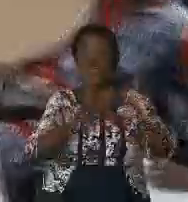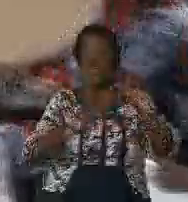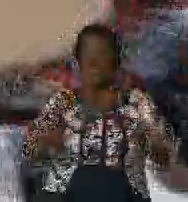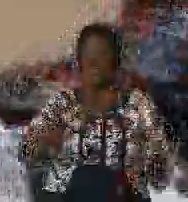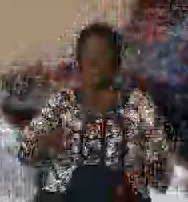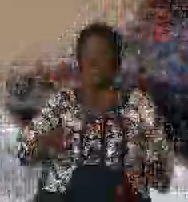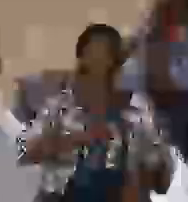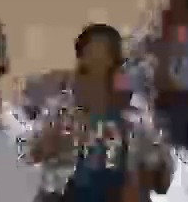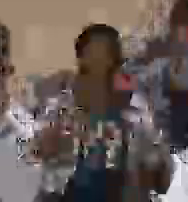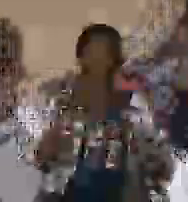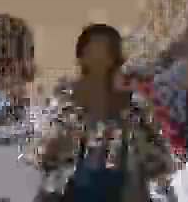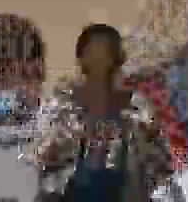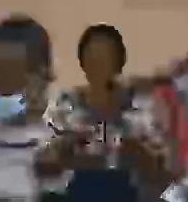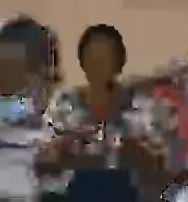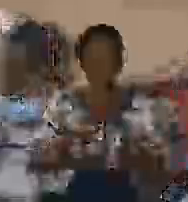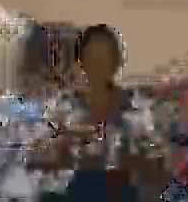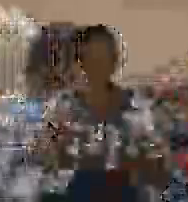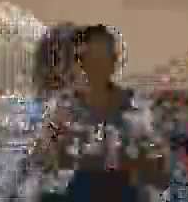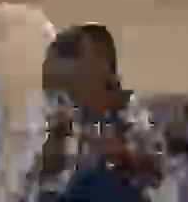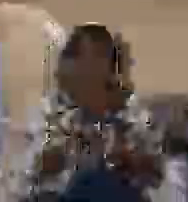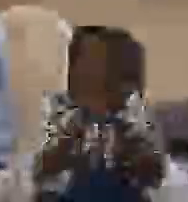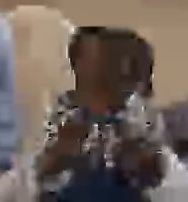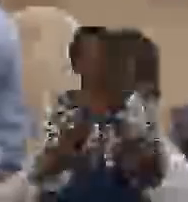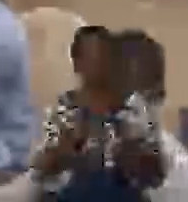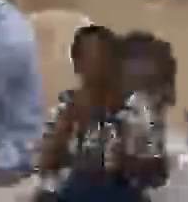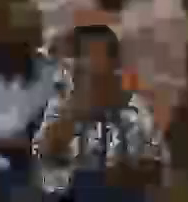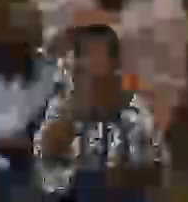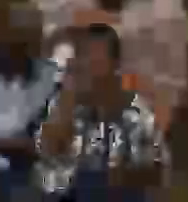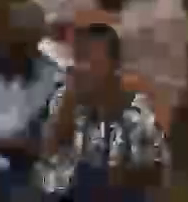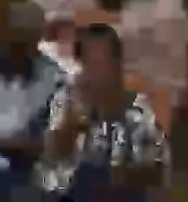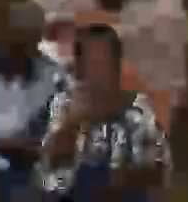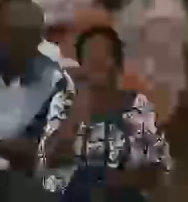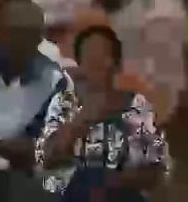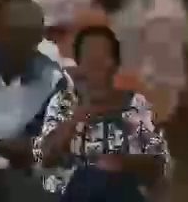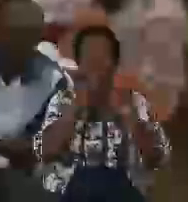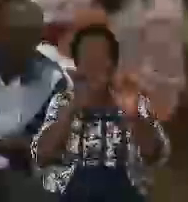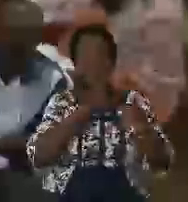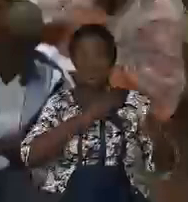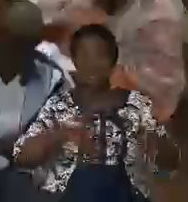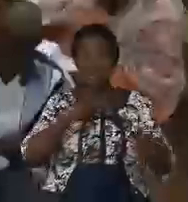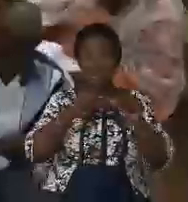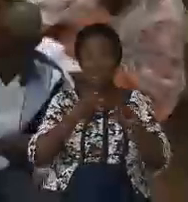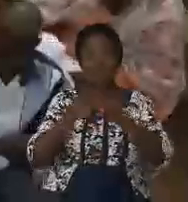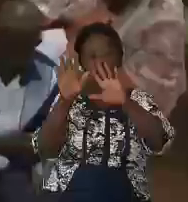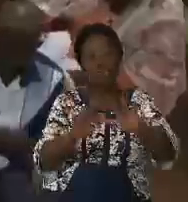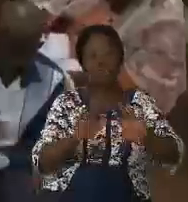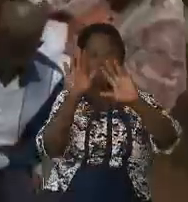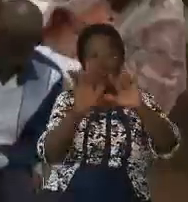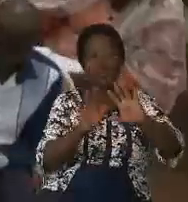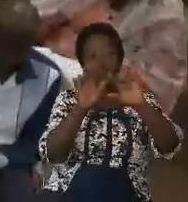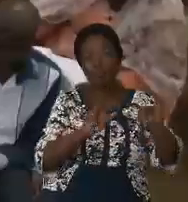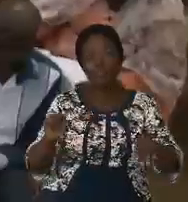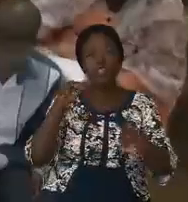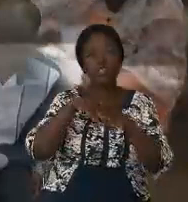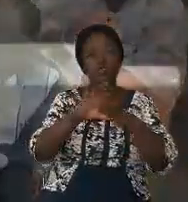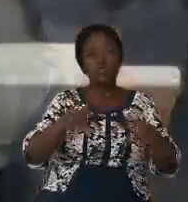am here. I can't hear you. I am here. I am here. You are there, and the blessing